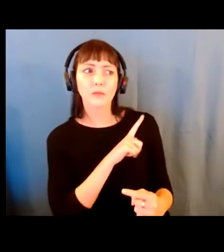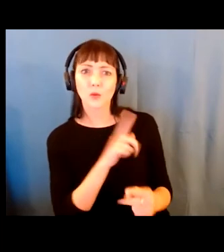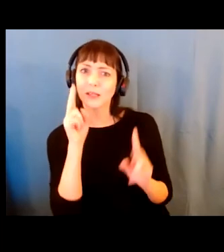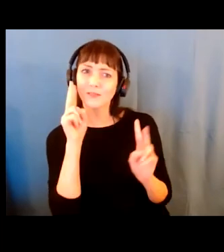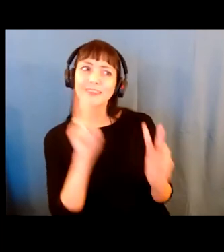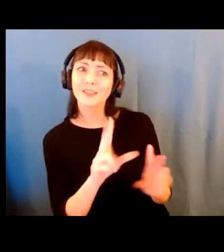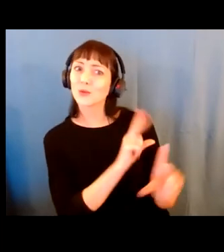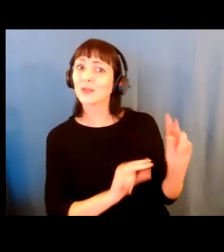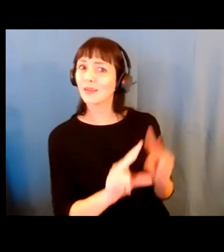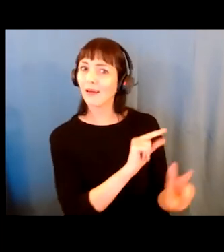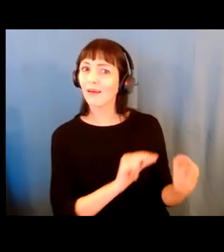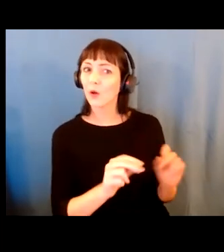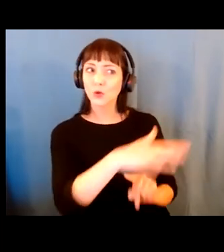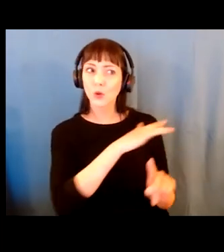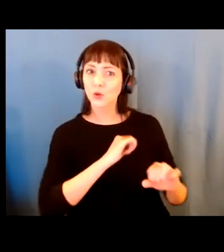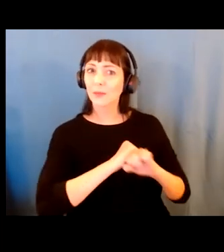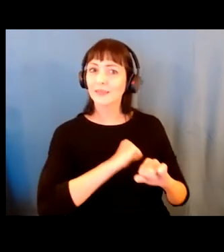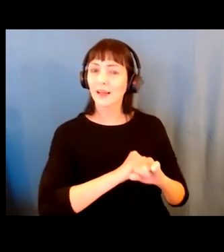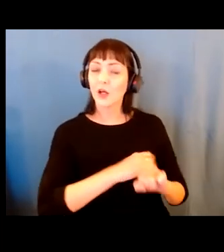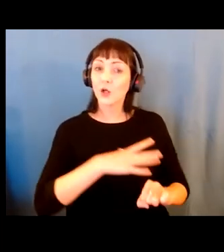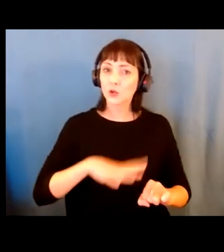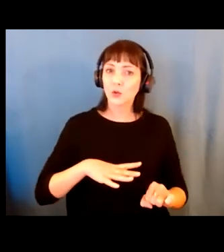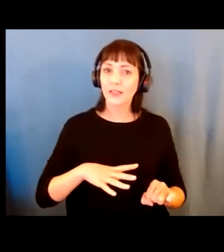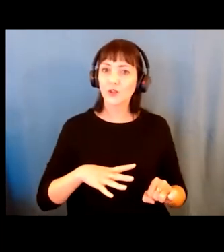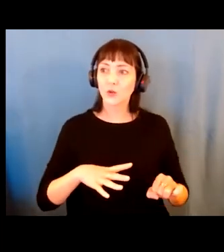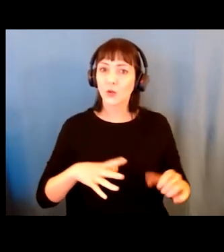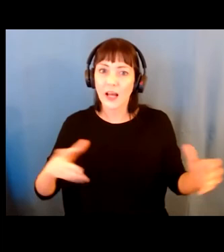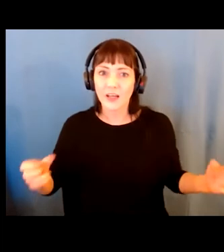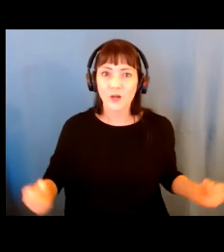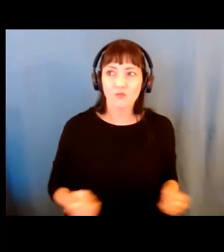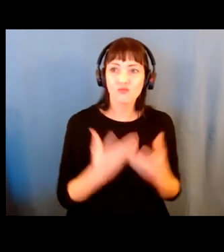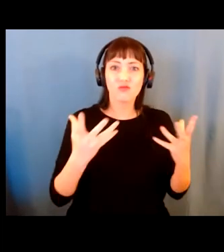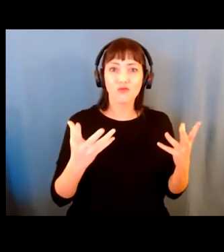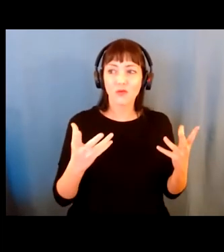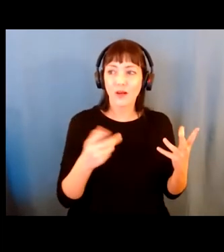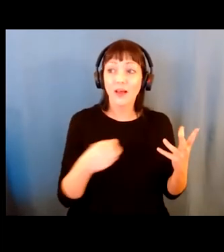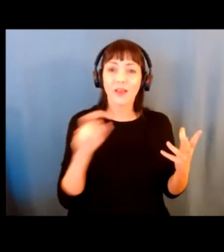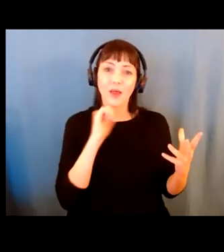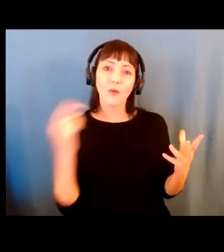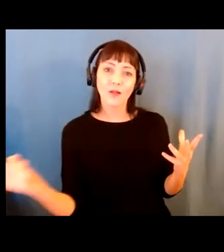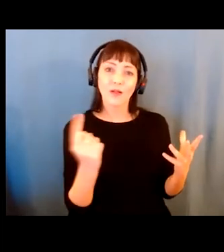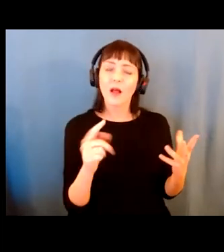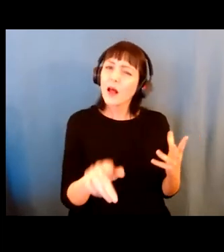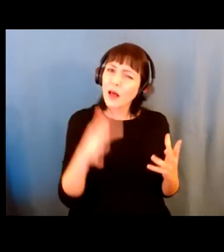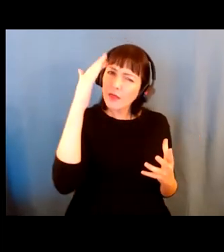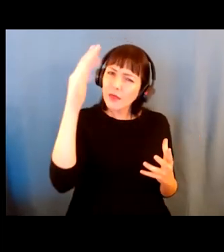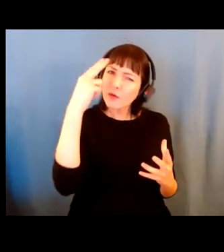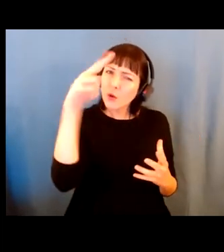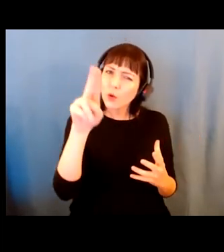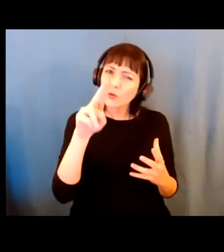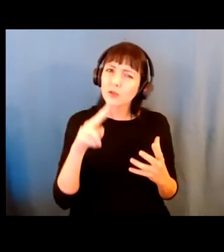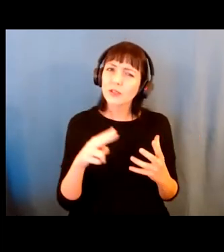or in the press or on Twitter. So you have to kind of light a flare, and then they come to you. But the reason they're often resistance is there's a theory called